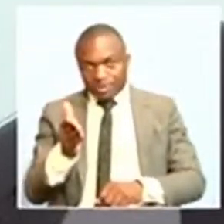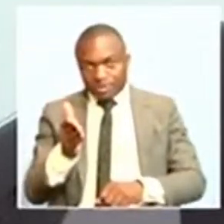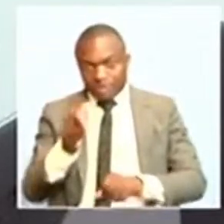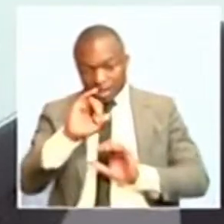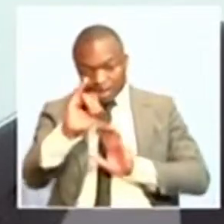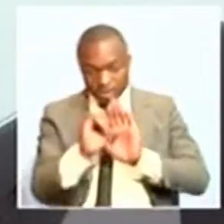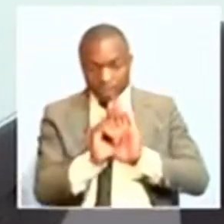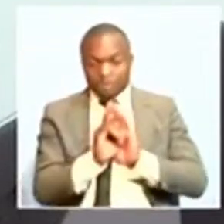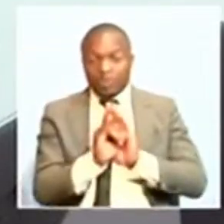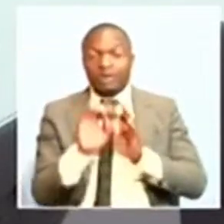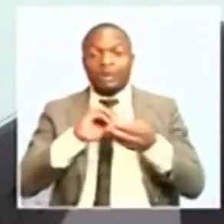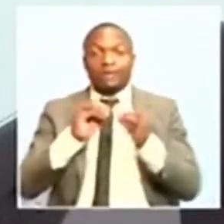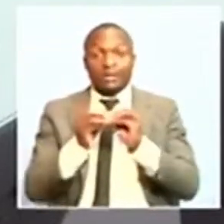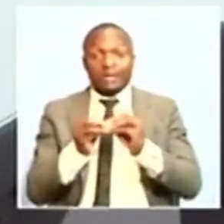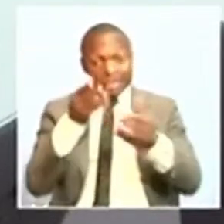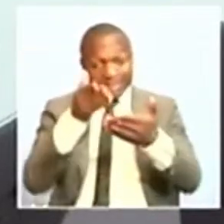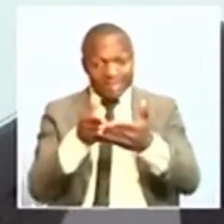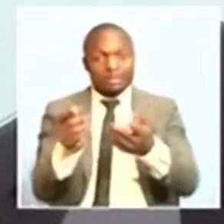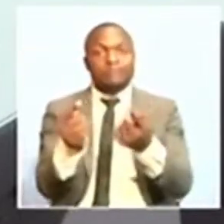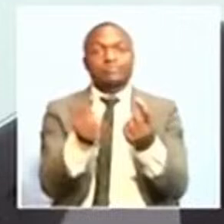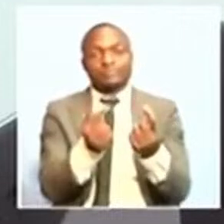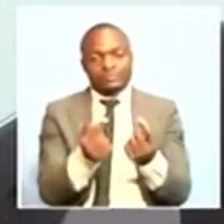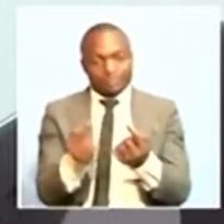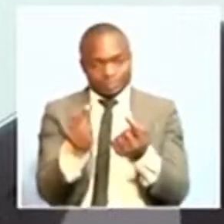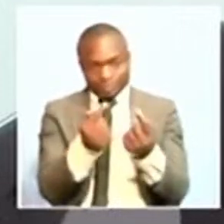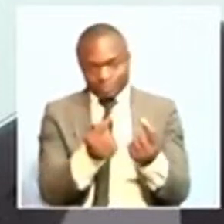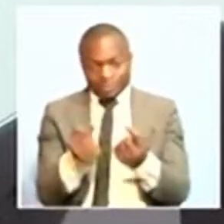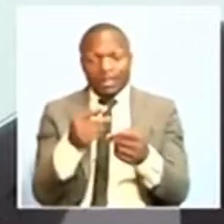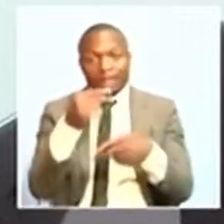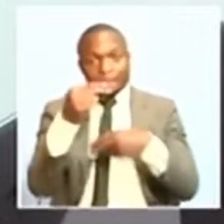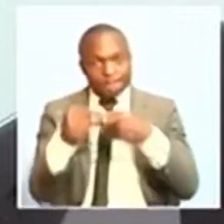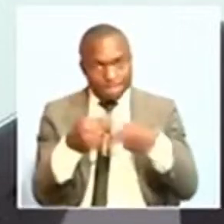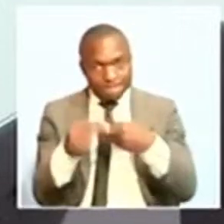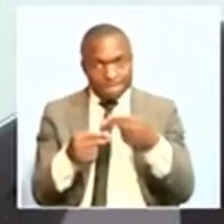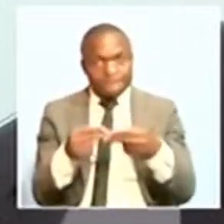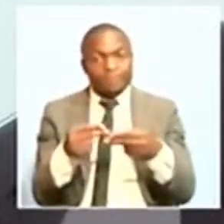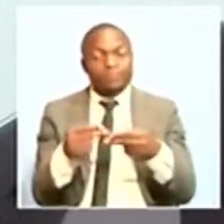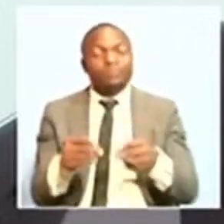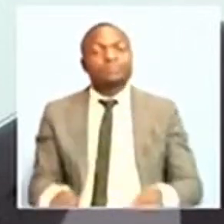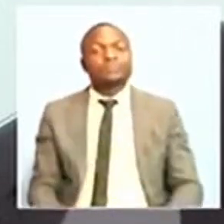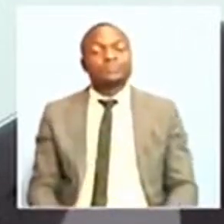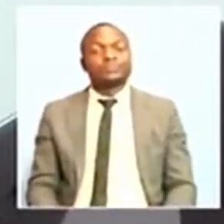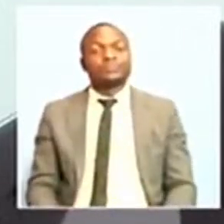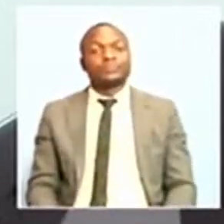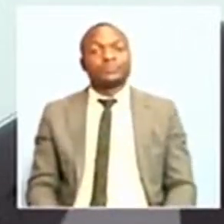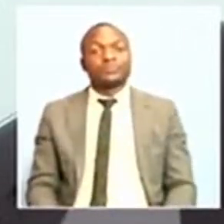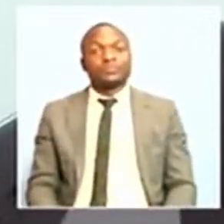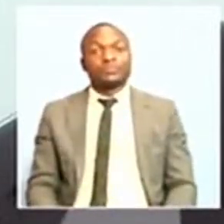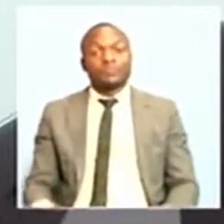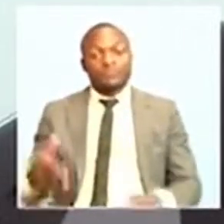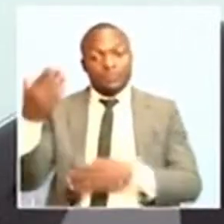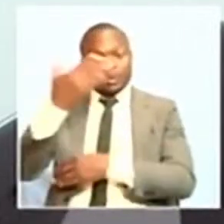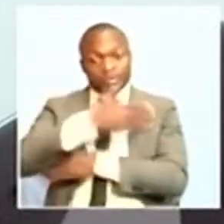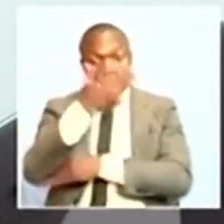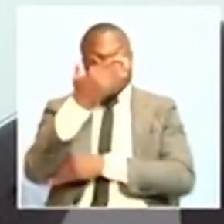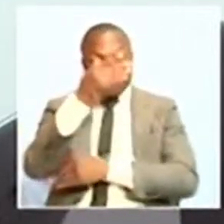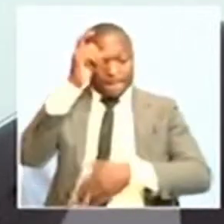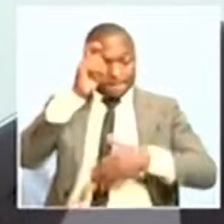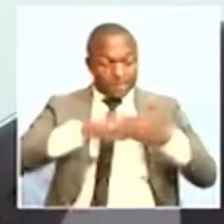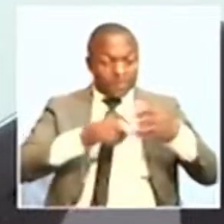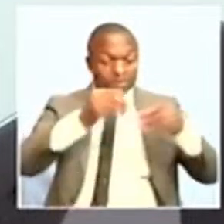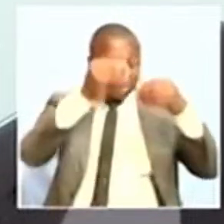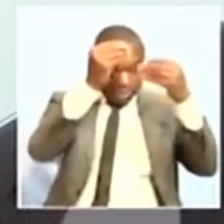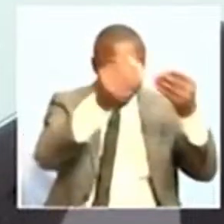imported rate. So in this case, effectively, it means that the excise duty that will be imposed